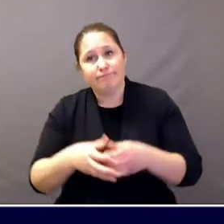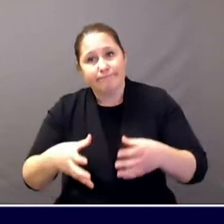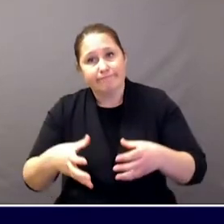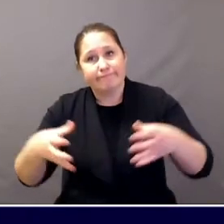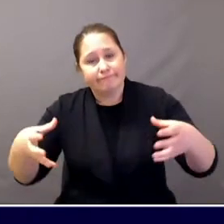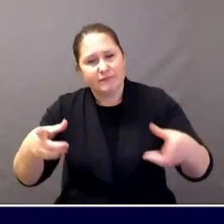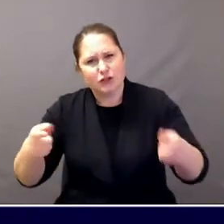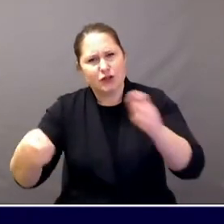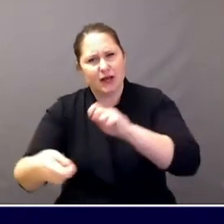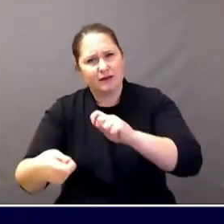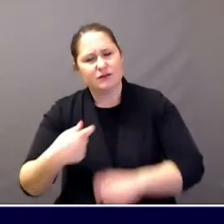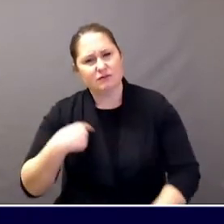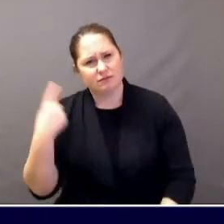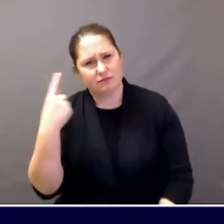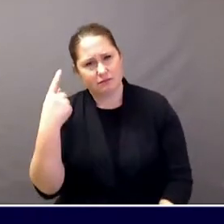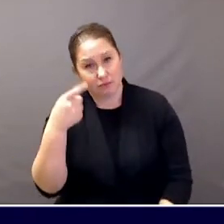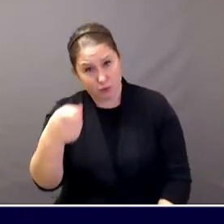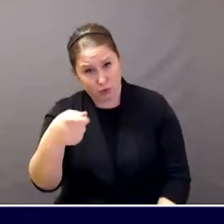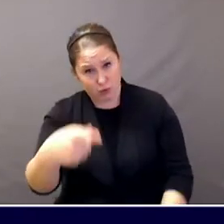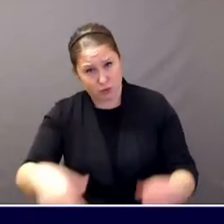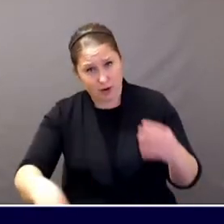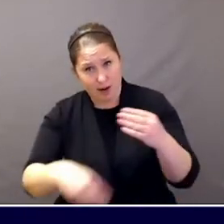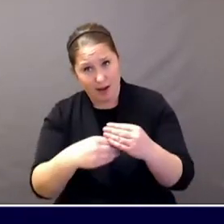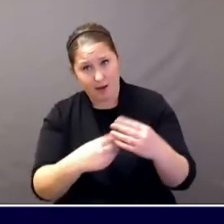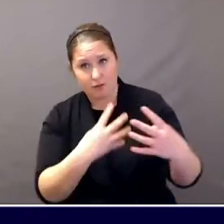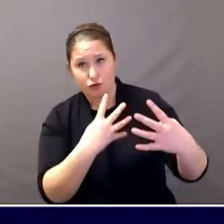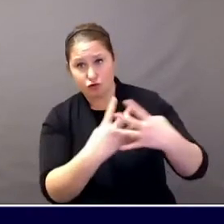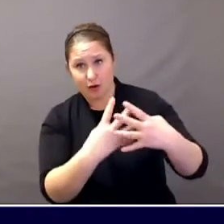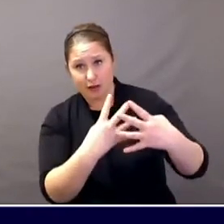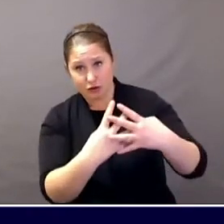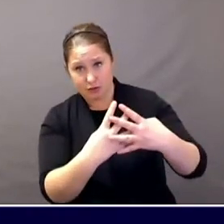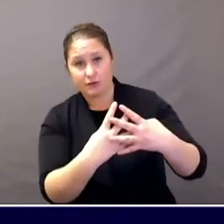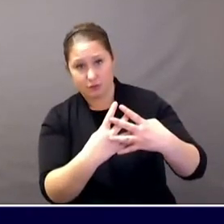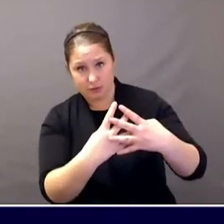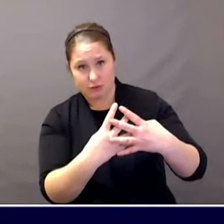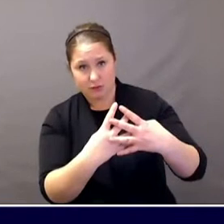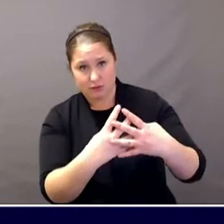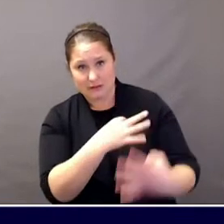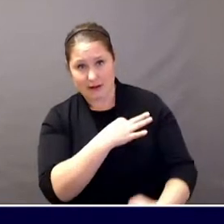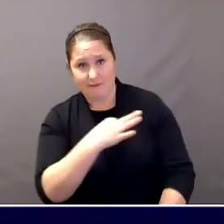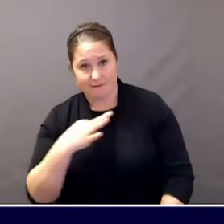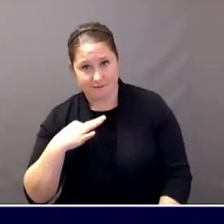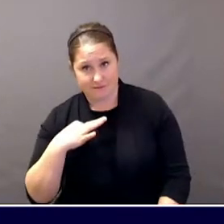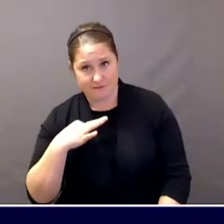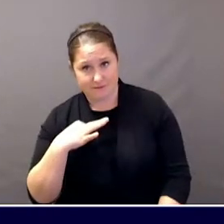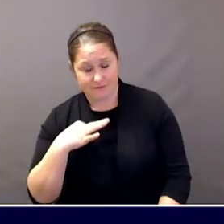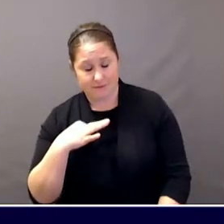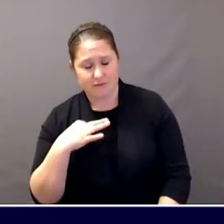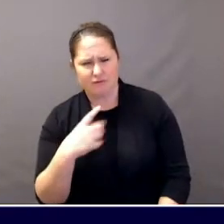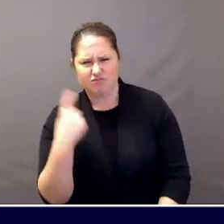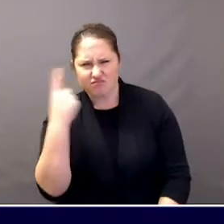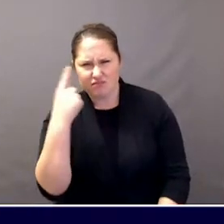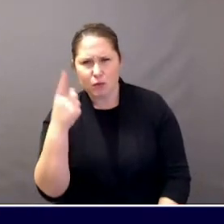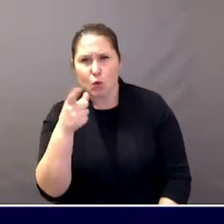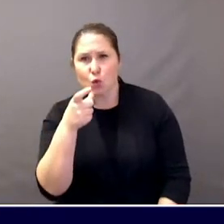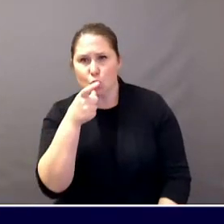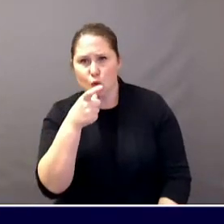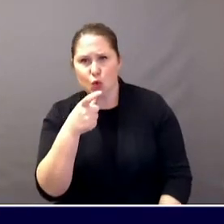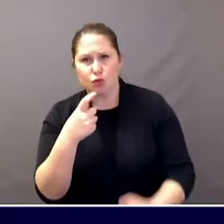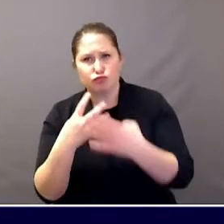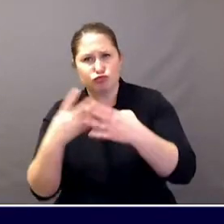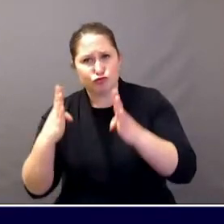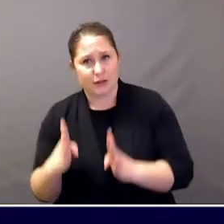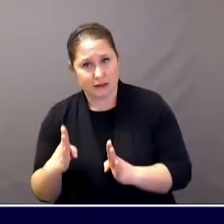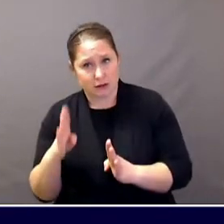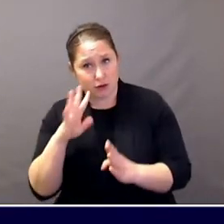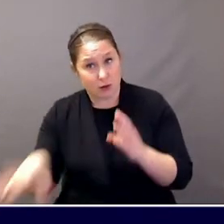include correctional officers, and I'm wondering, will it also include those incarcerated in prisons and jails? And if